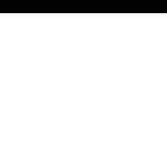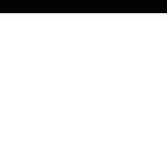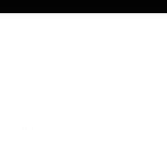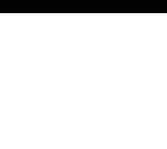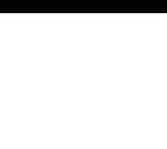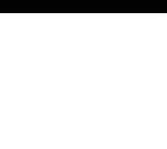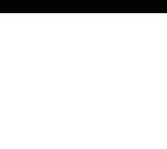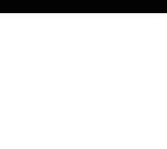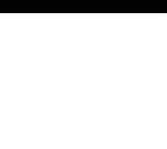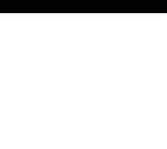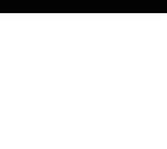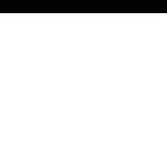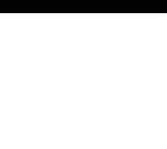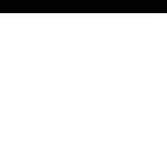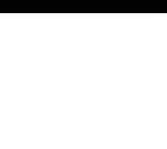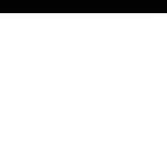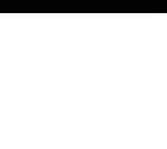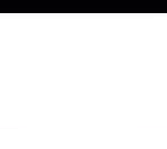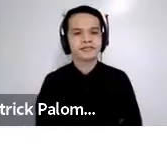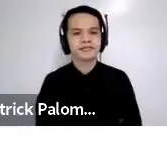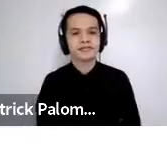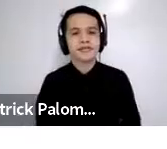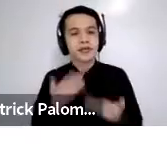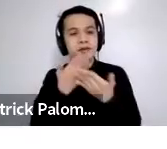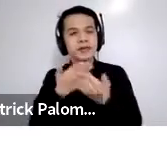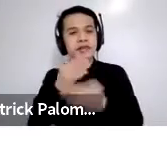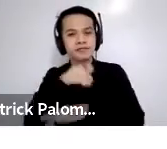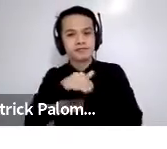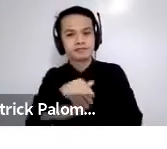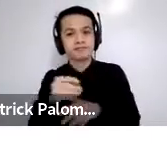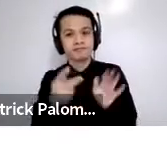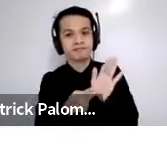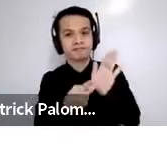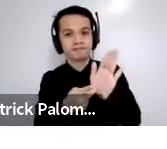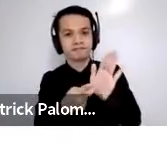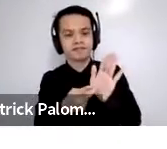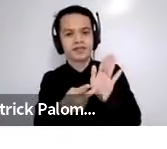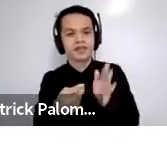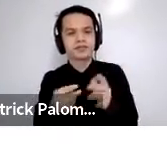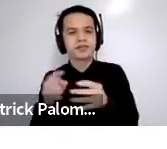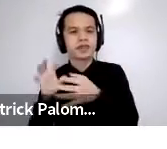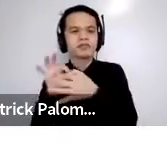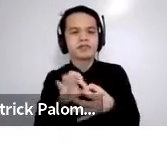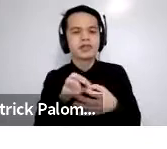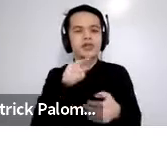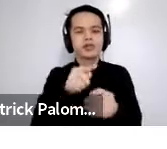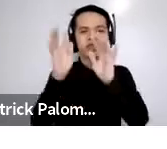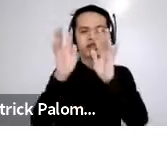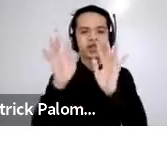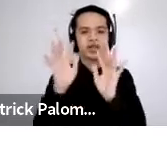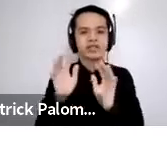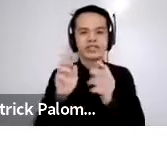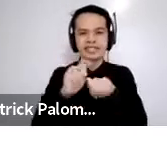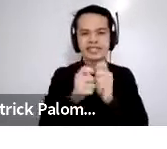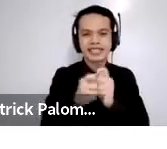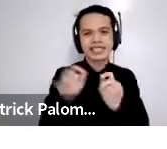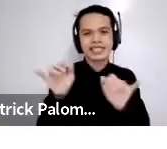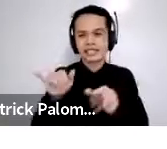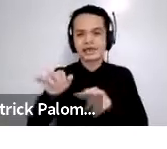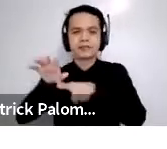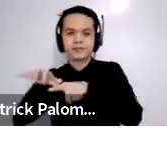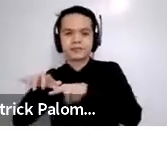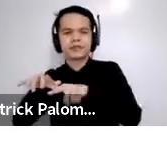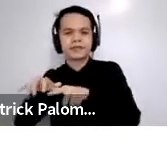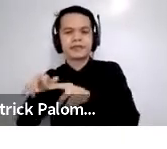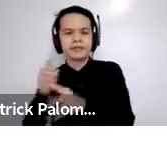Good afternoon. Let's start this presentation on the relation between climate change and disability. First of all, with humanity and